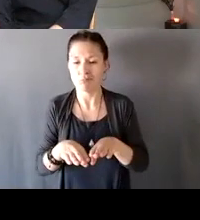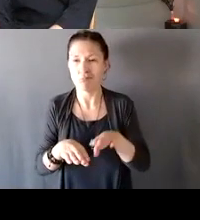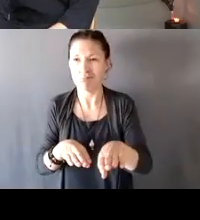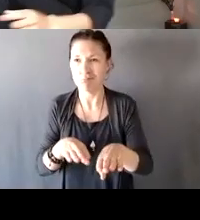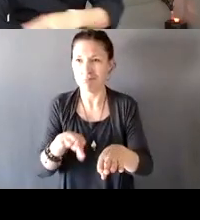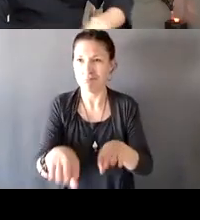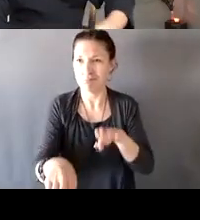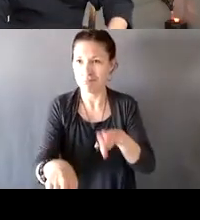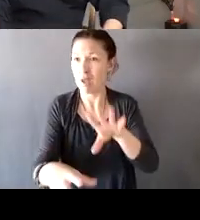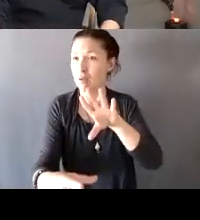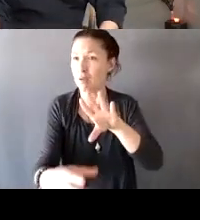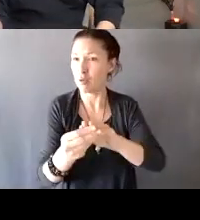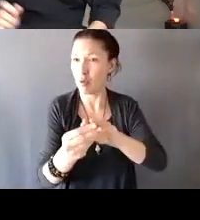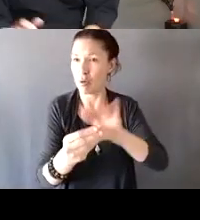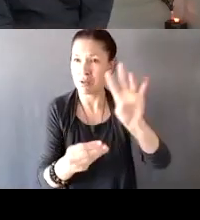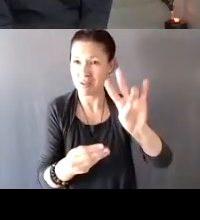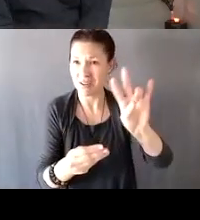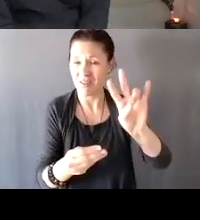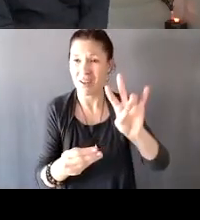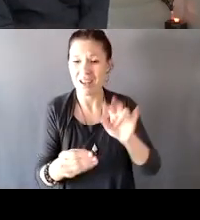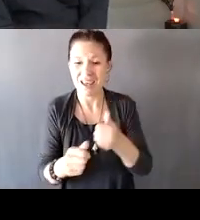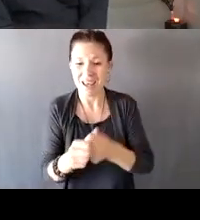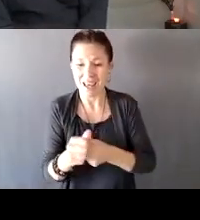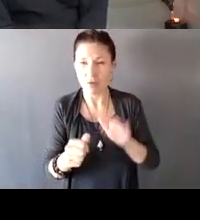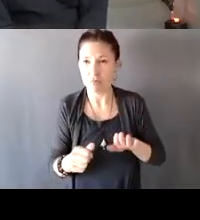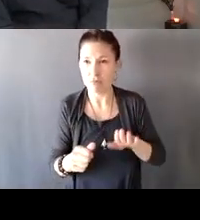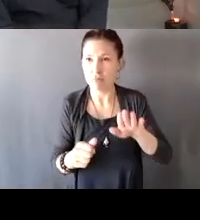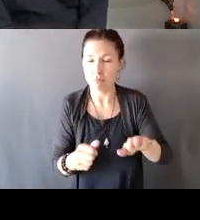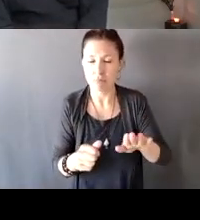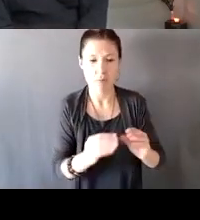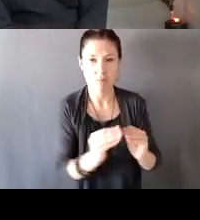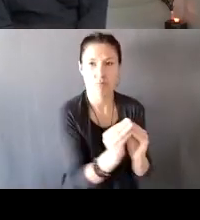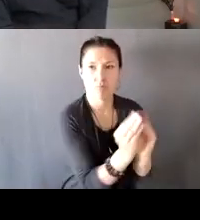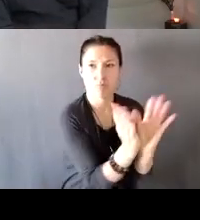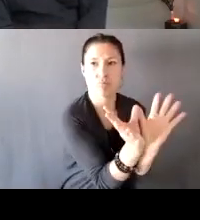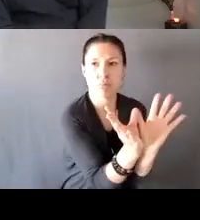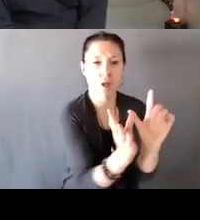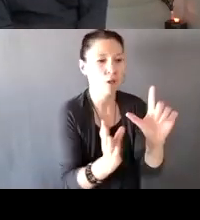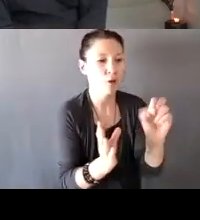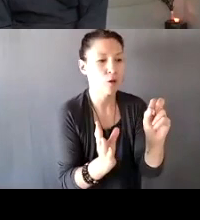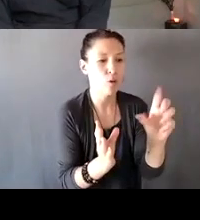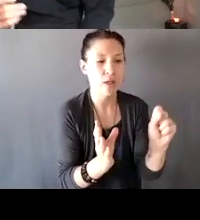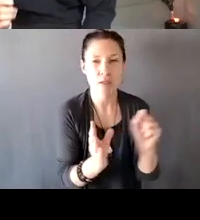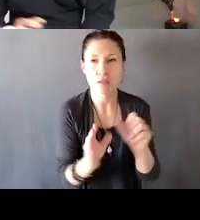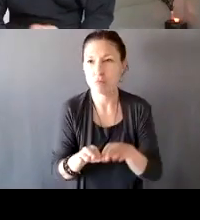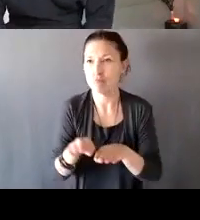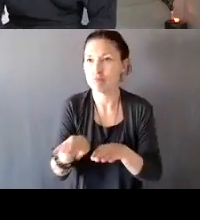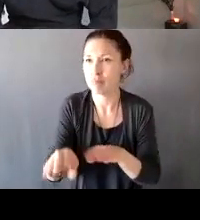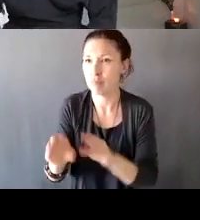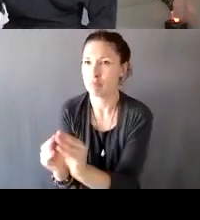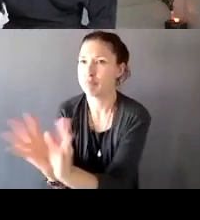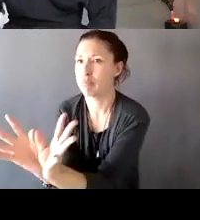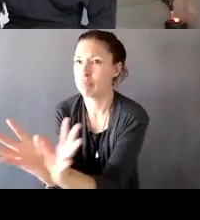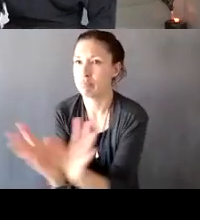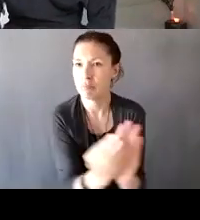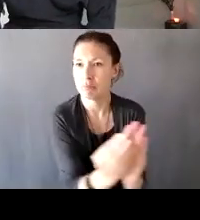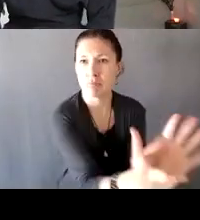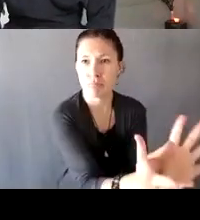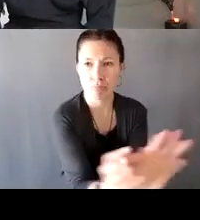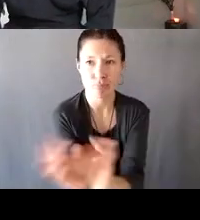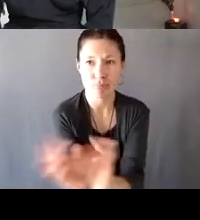he pointed to the sky and the ground and said, between heaven and earth, I am the supreme one. So this is also called